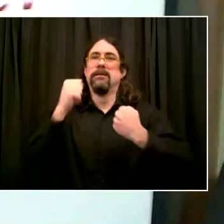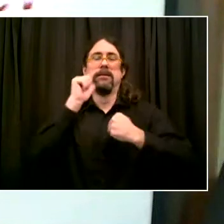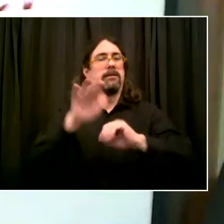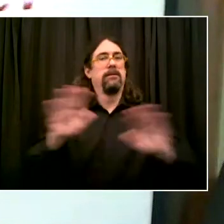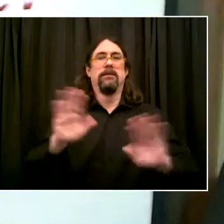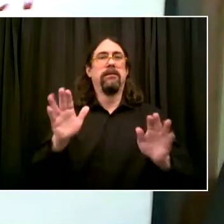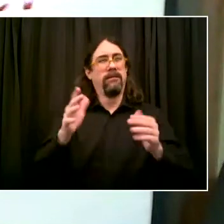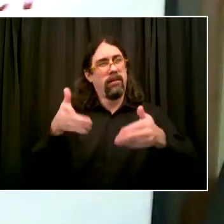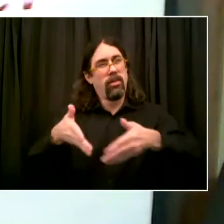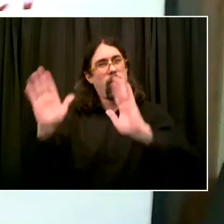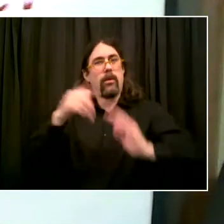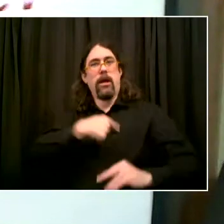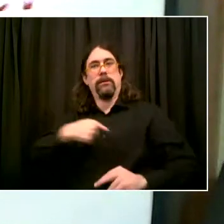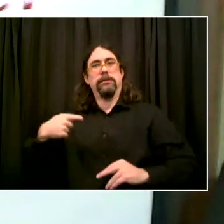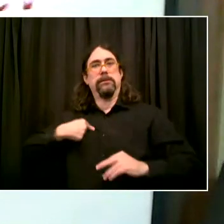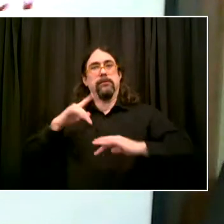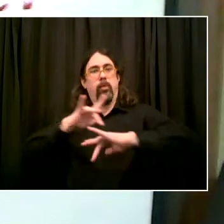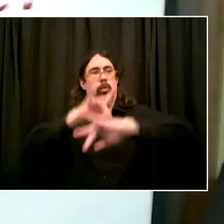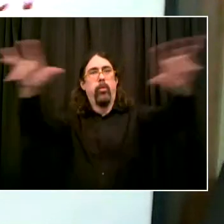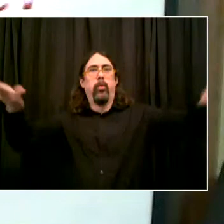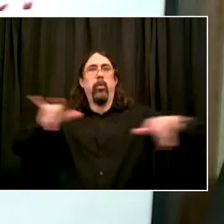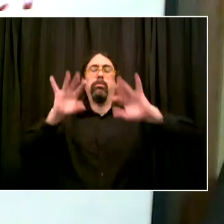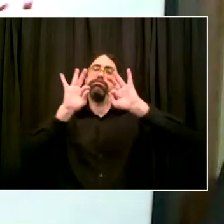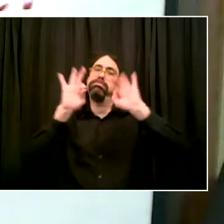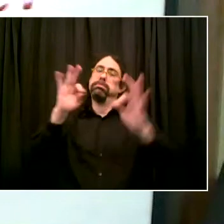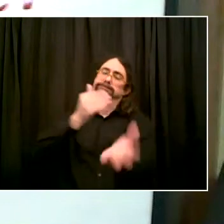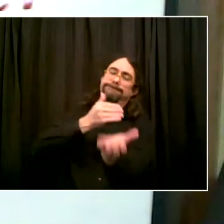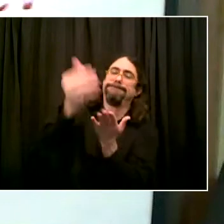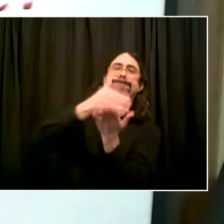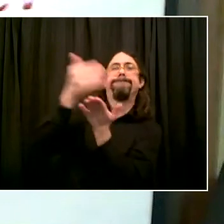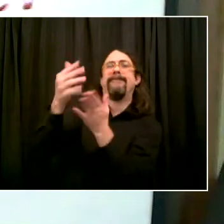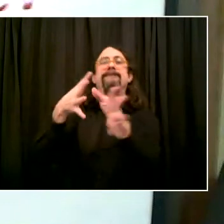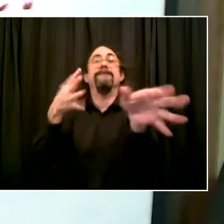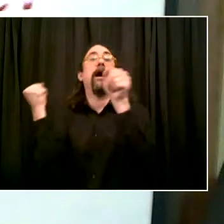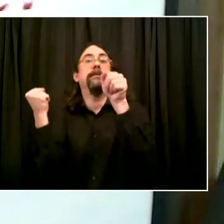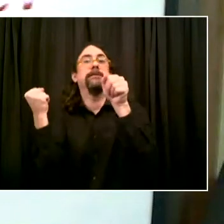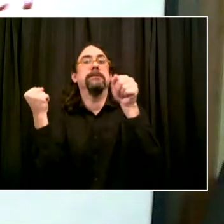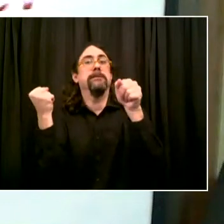Monday. We will require multiple passes on most streets, and